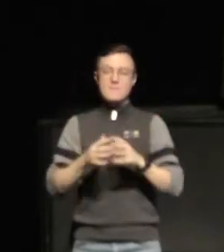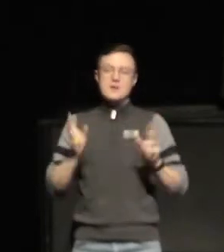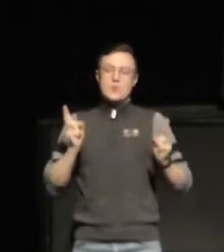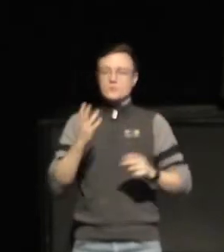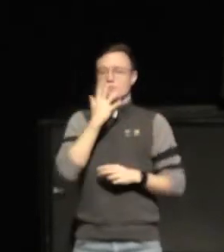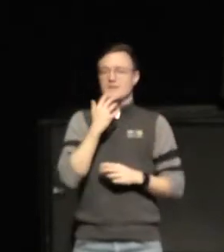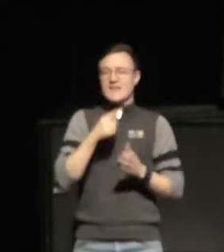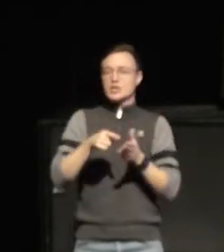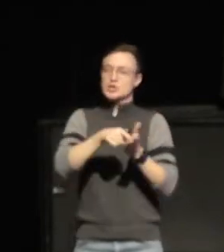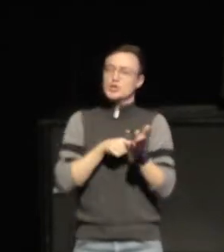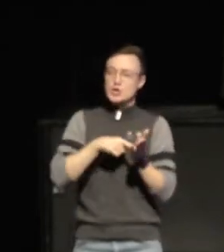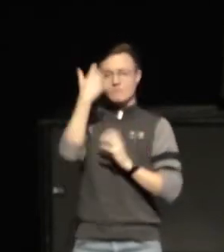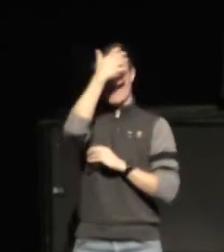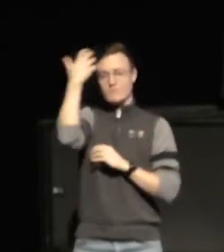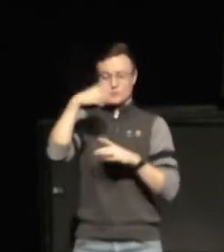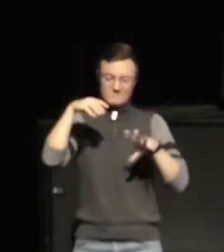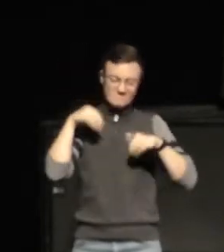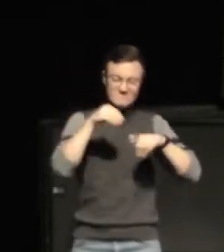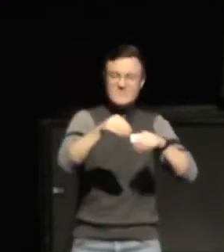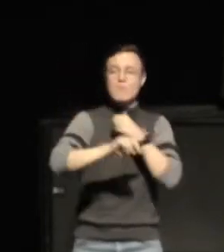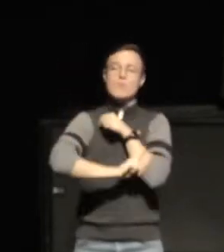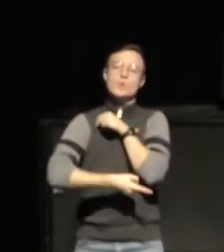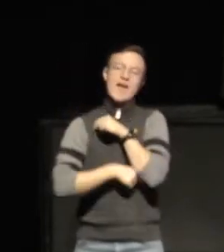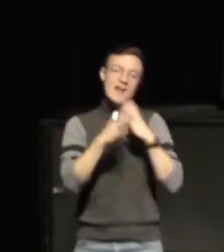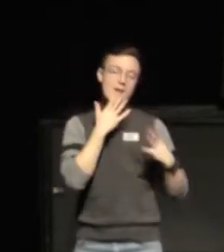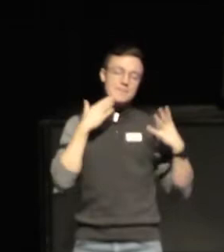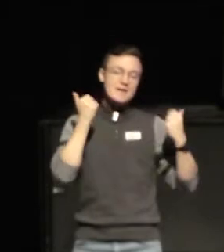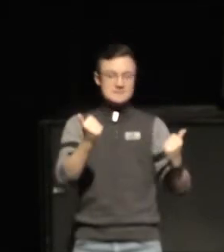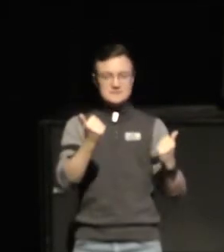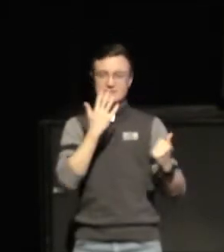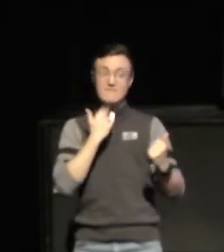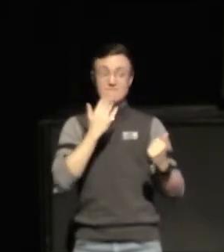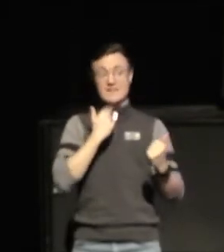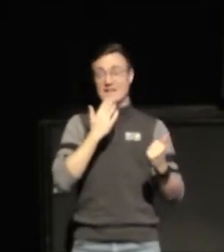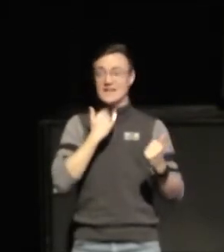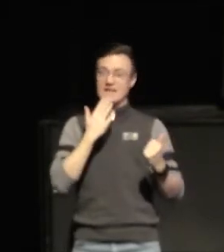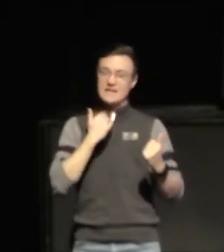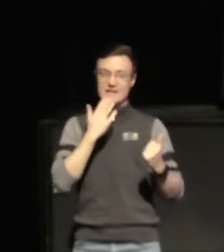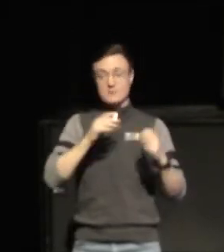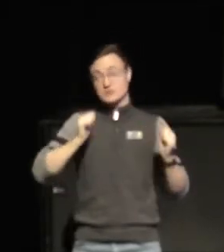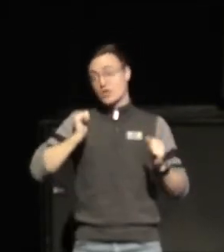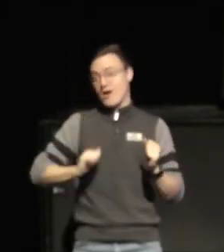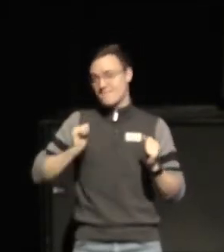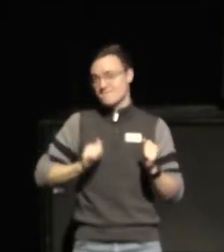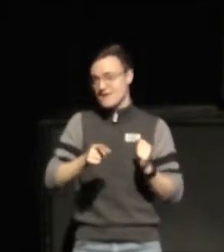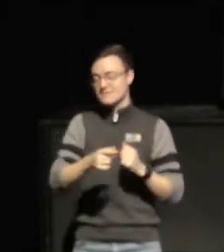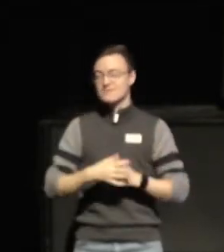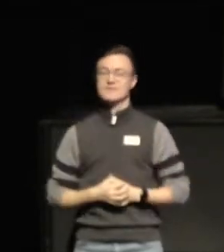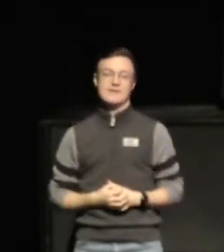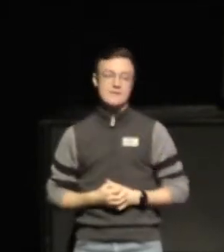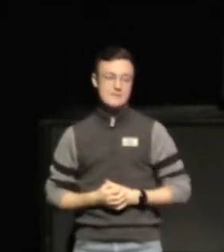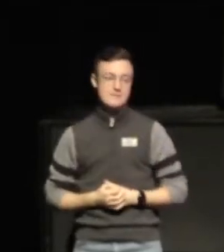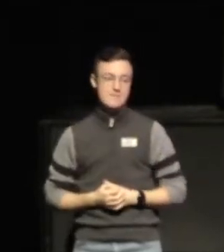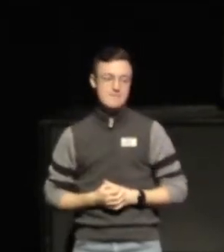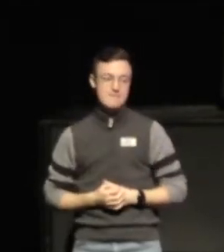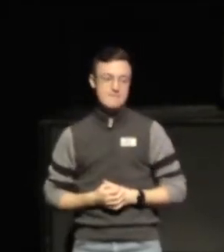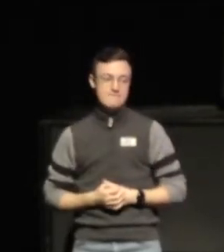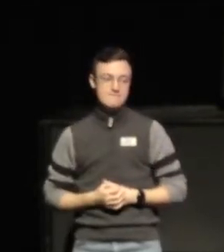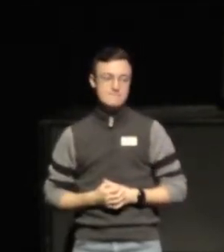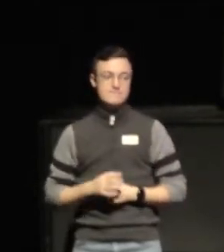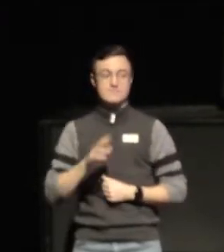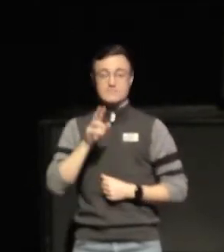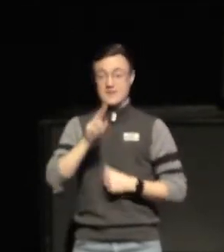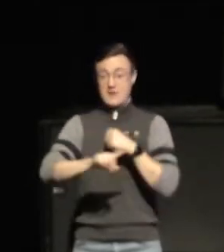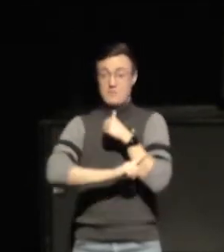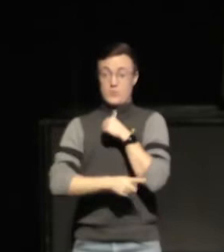agricultural model is the dominant one that's being promoted, and that this dominant